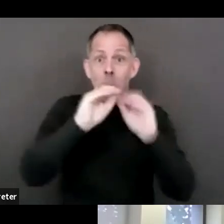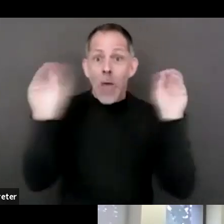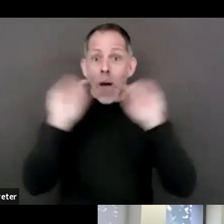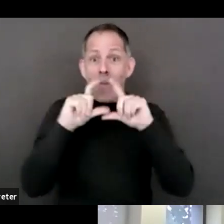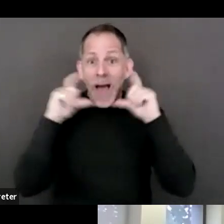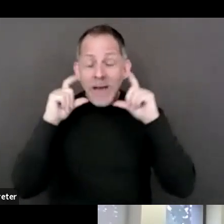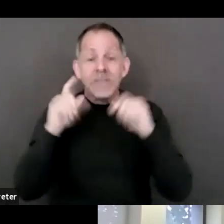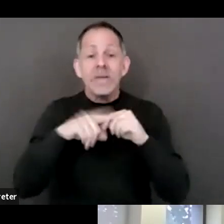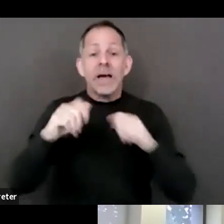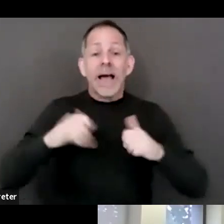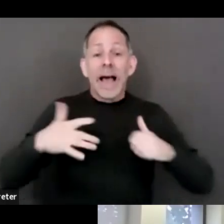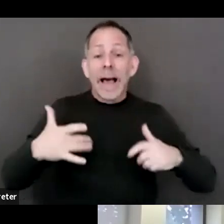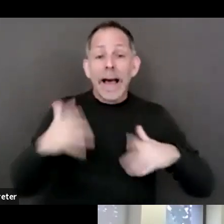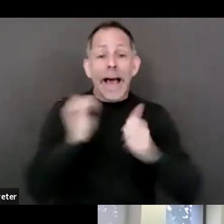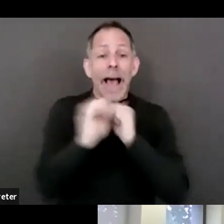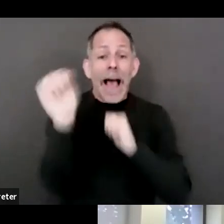Well,